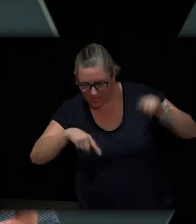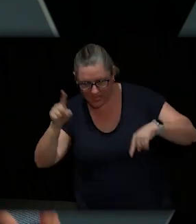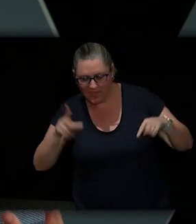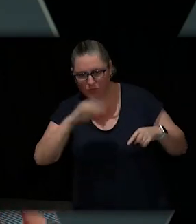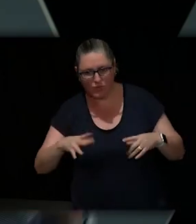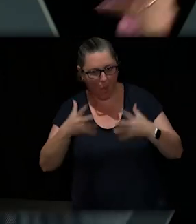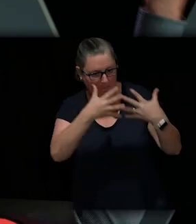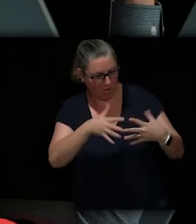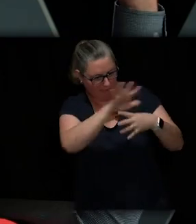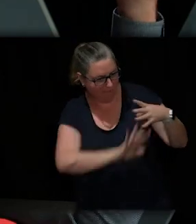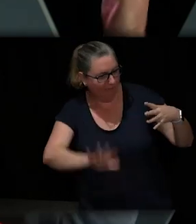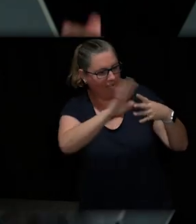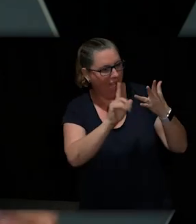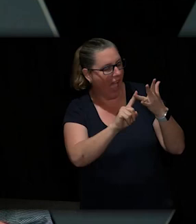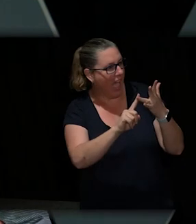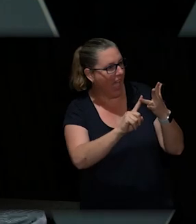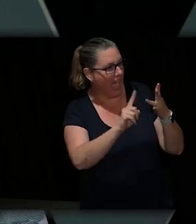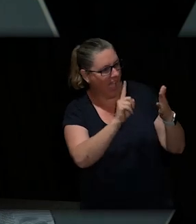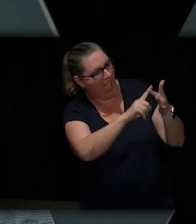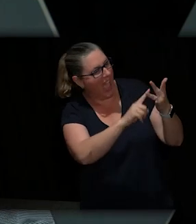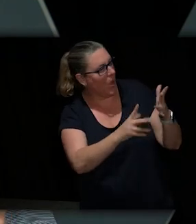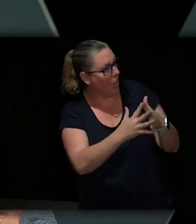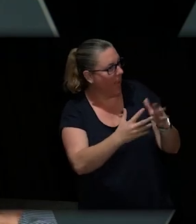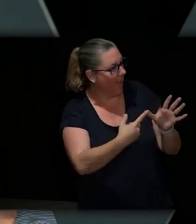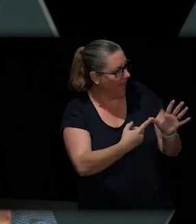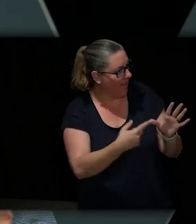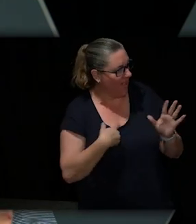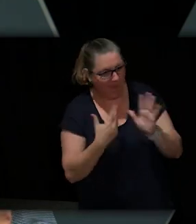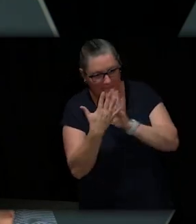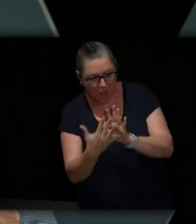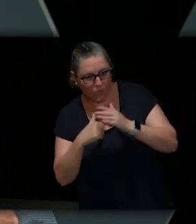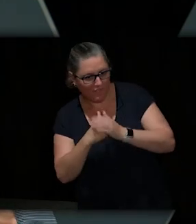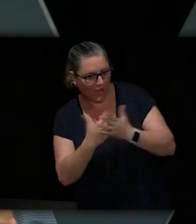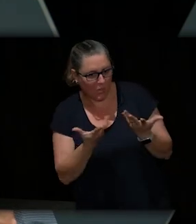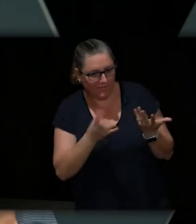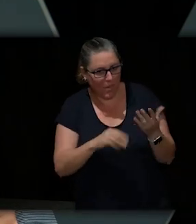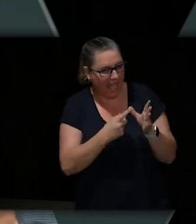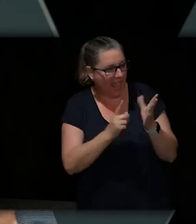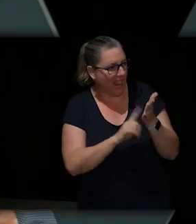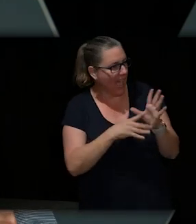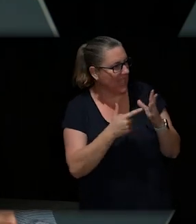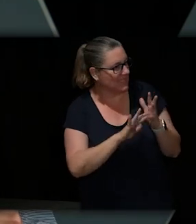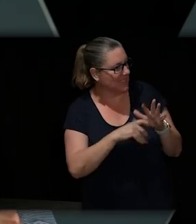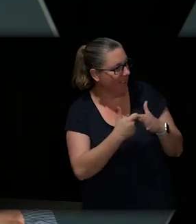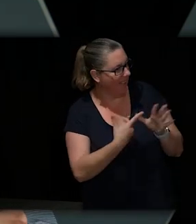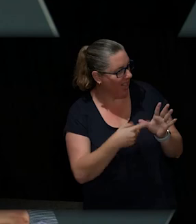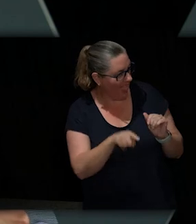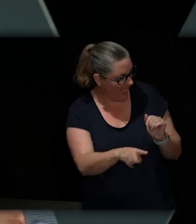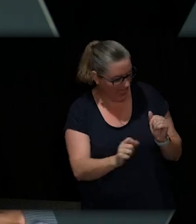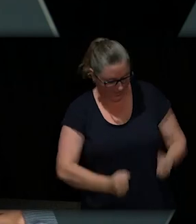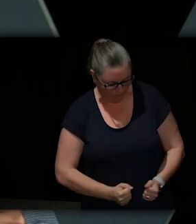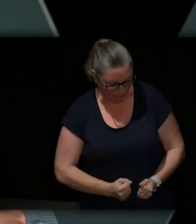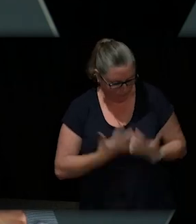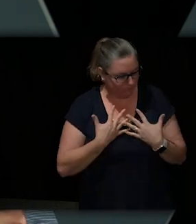Iowa, California. One of my close friends was from Alaska. They were all sort of inspired by this bolt of lightning that they saw first in 2004